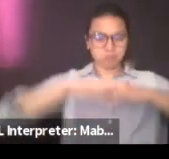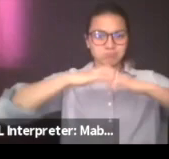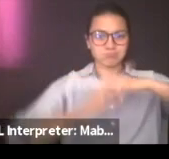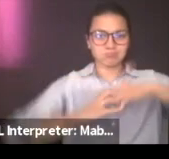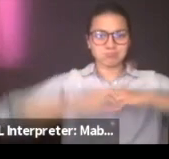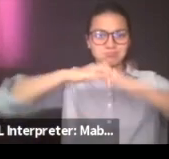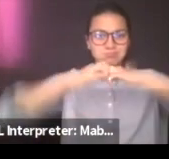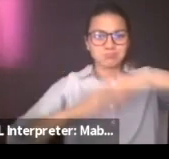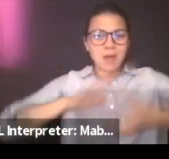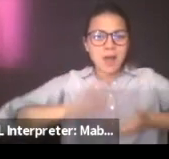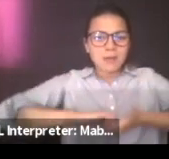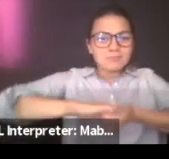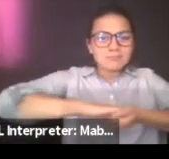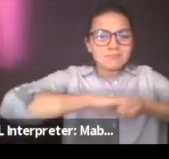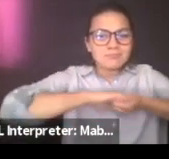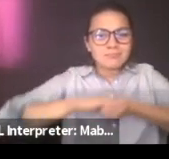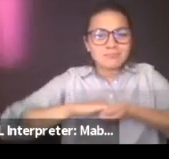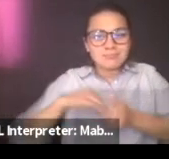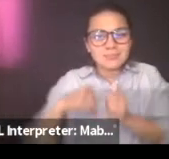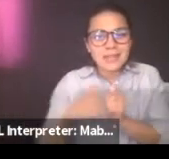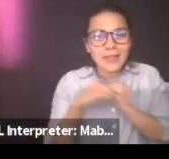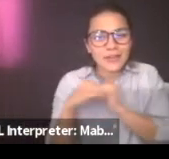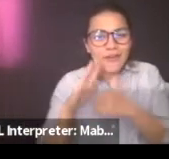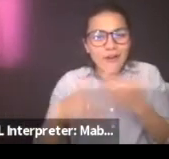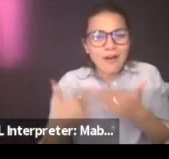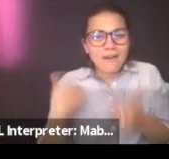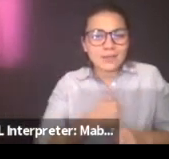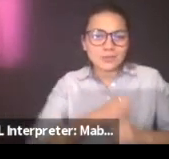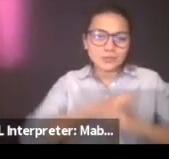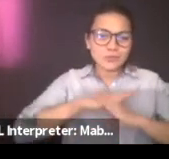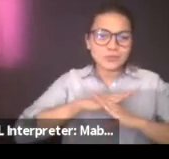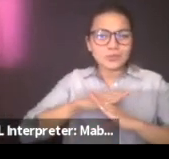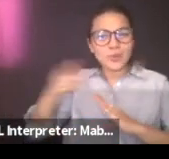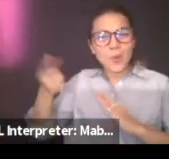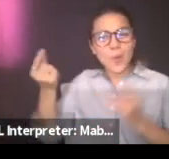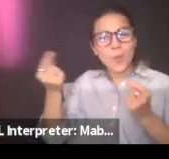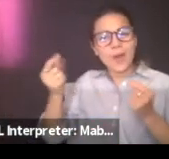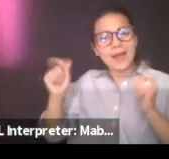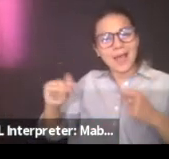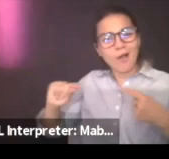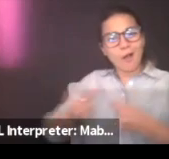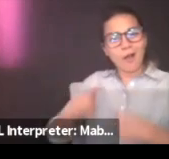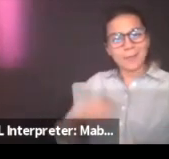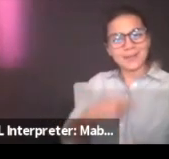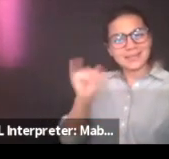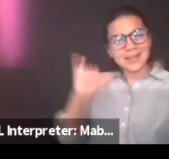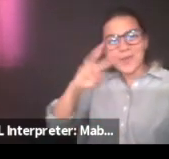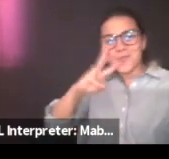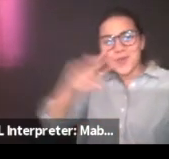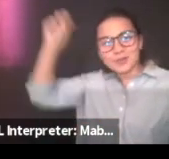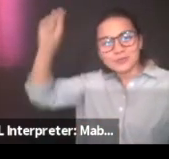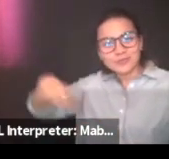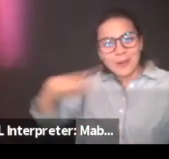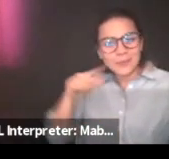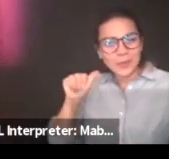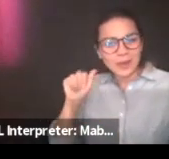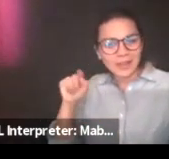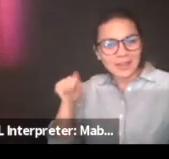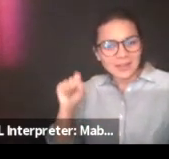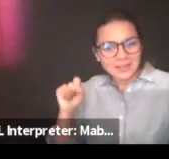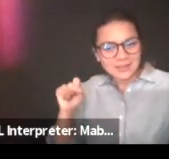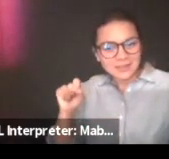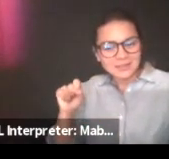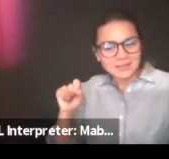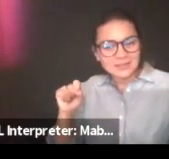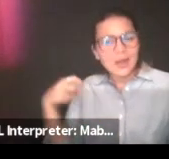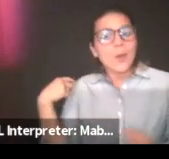eradicated. Where those of us who have survived are not the ones left to pick up the pieces of our shame alone, but are met with the chorus of